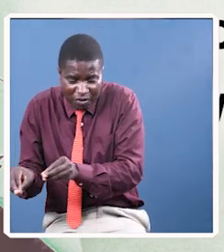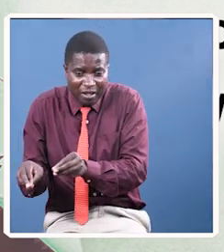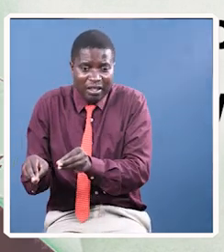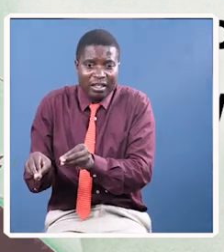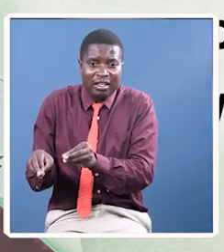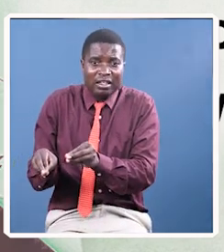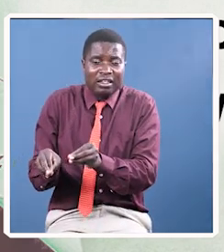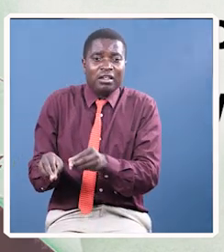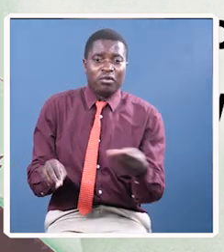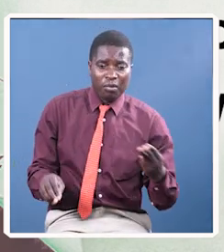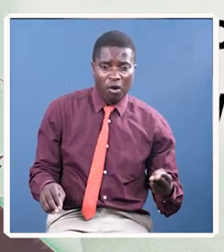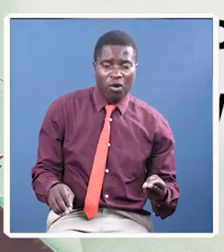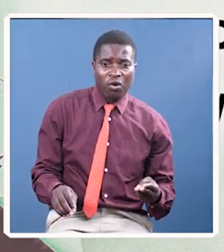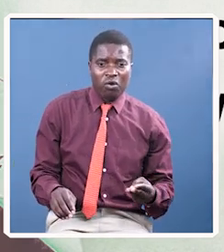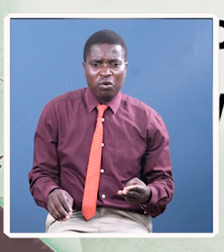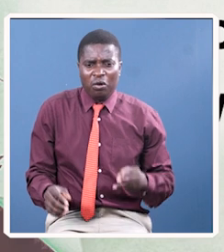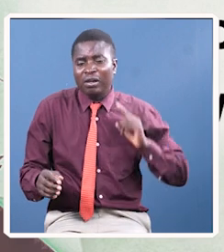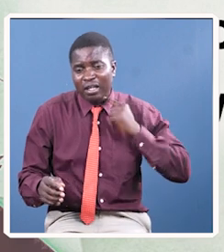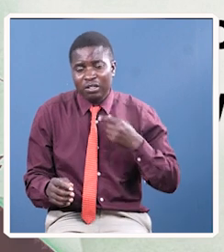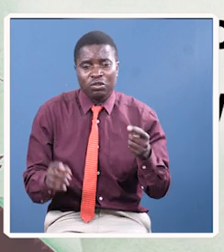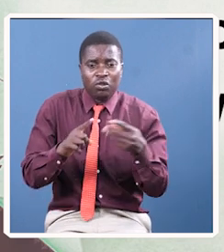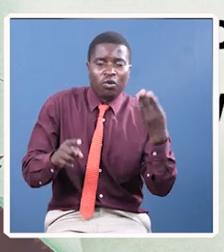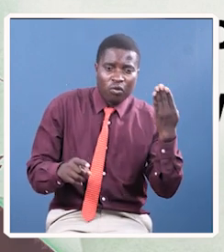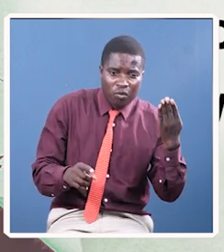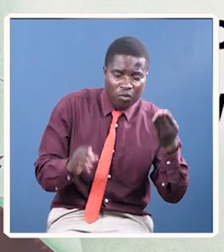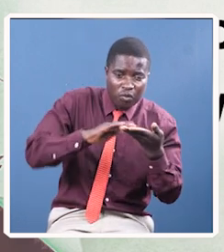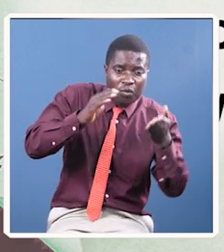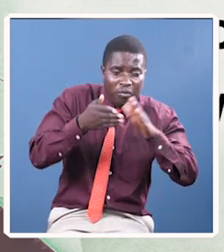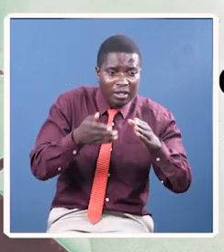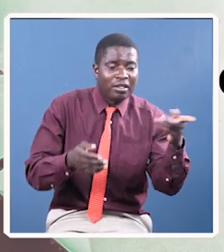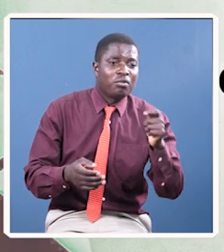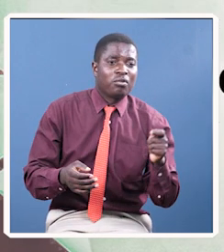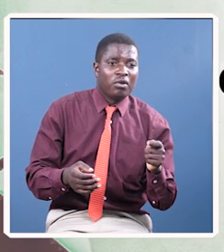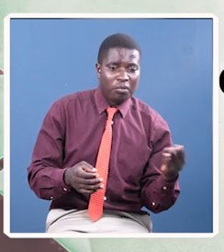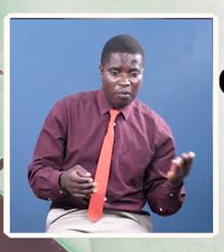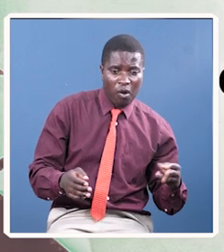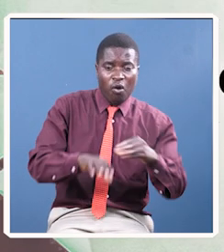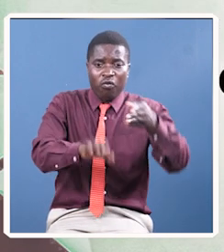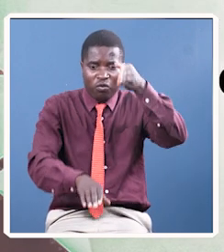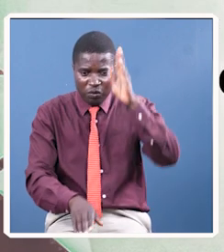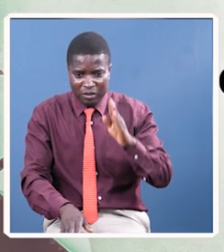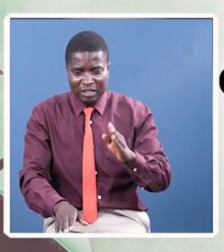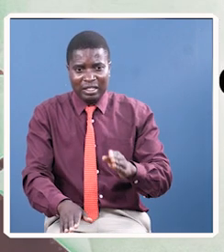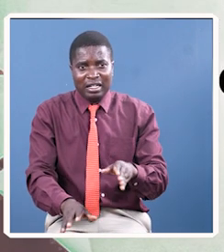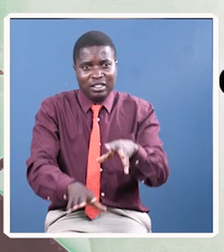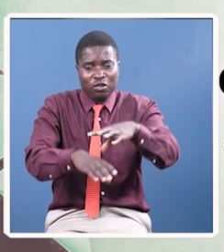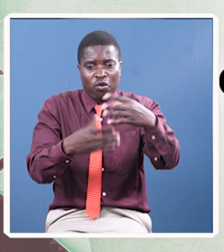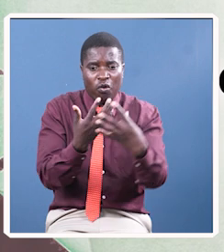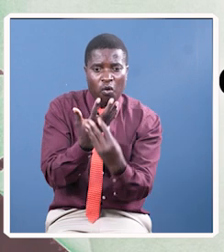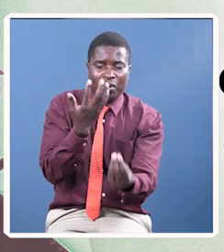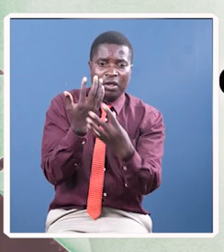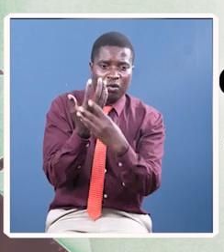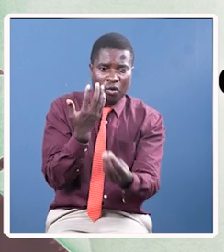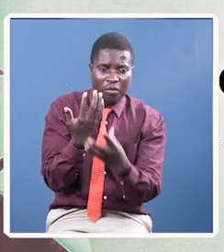pretend to have been taught of God will adopt fallacious theories, and in their teachings will